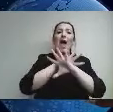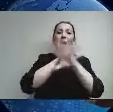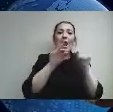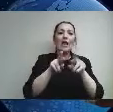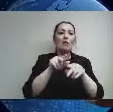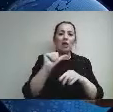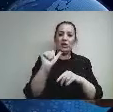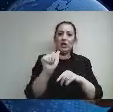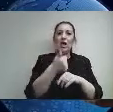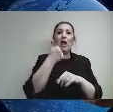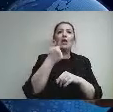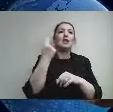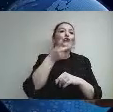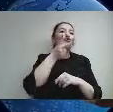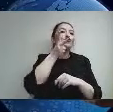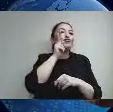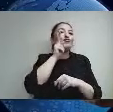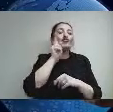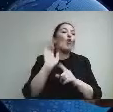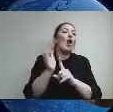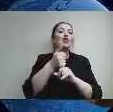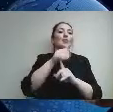people.